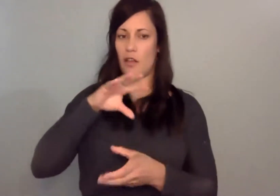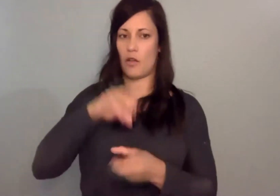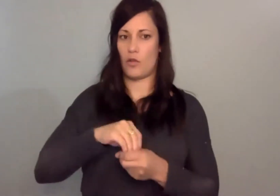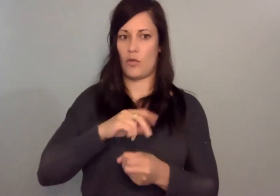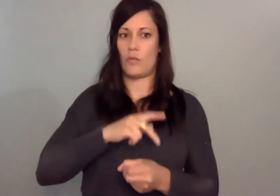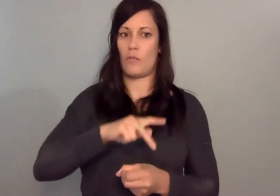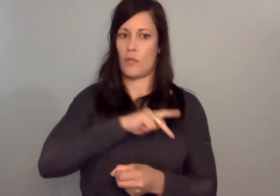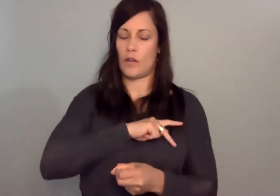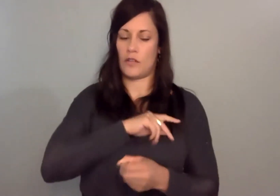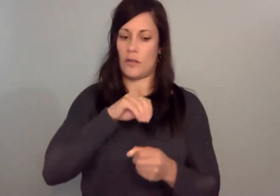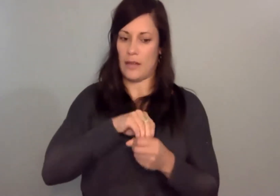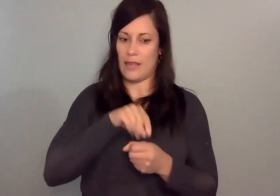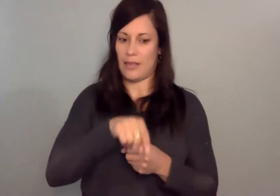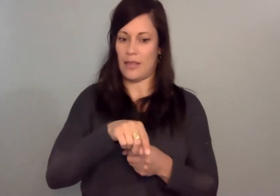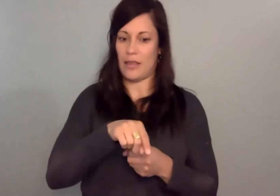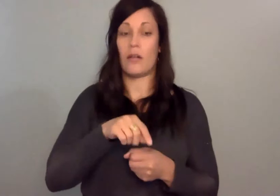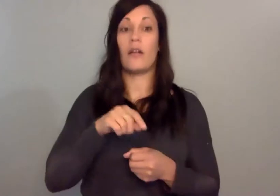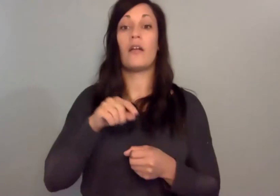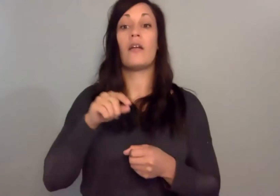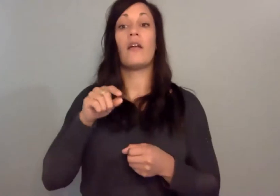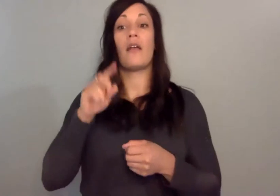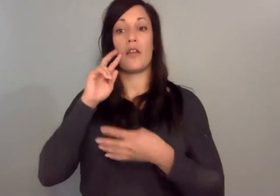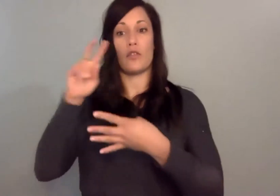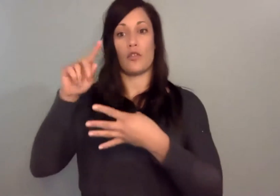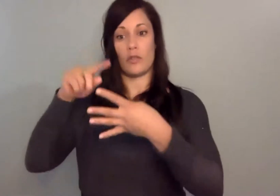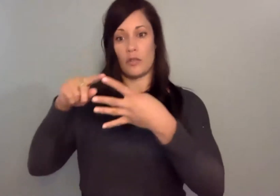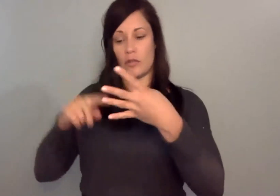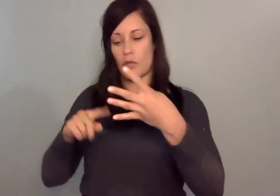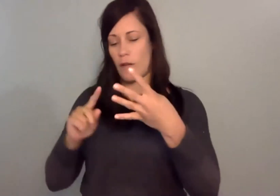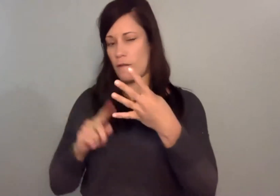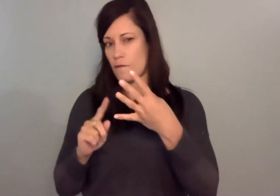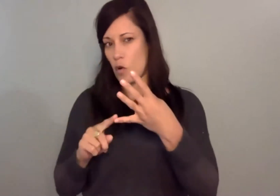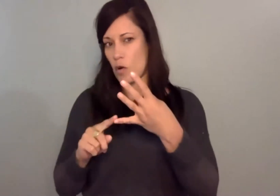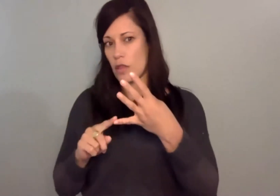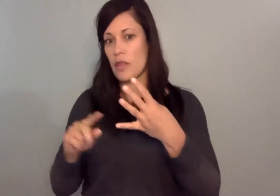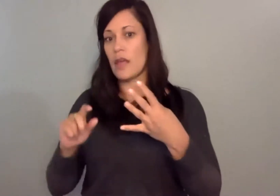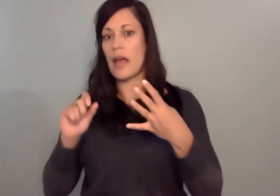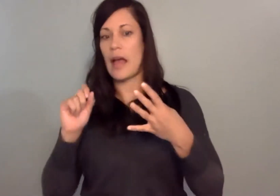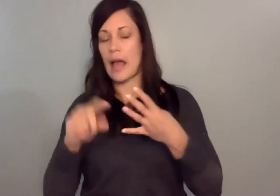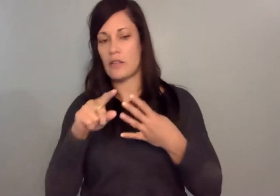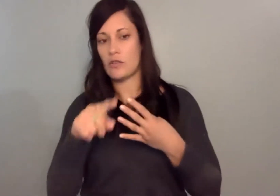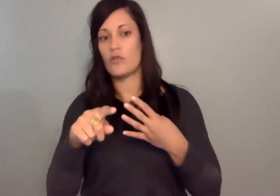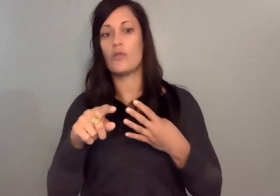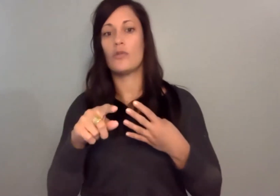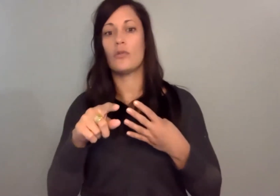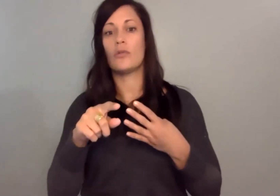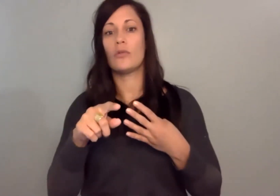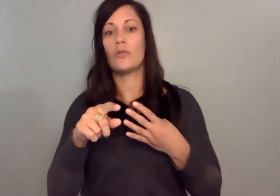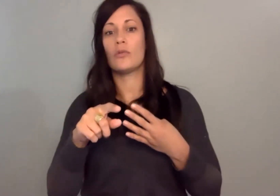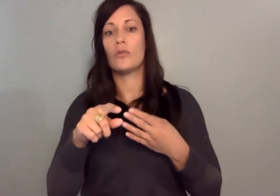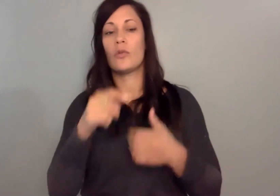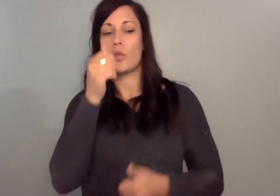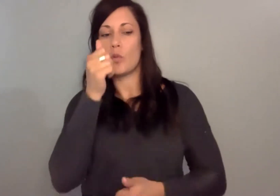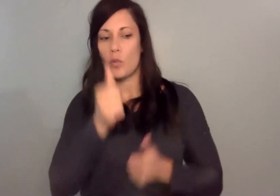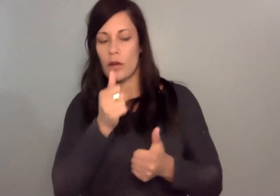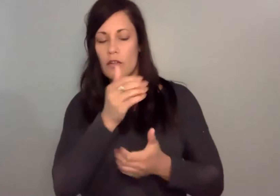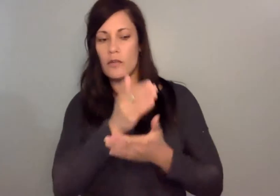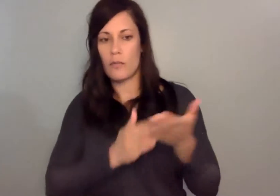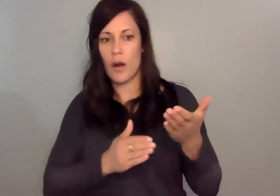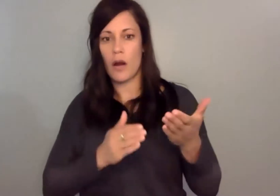expenses. And then that fourth question down just asks you to pull out which part of the operating